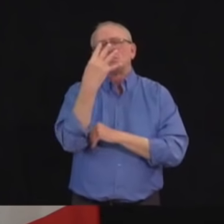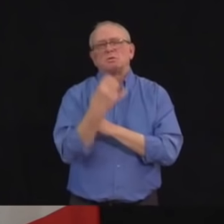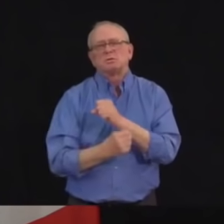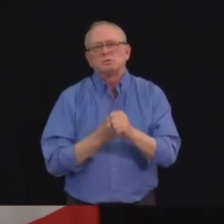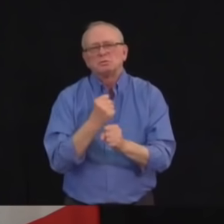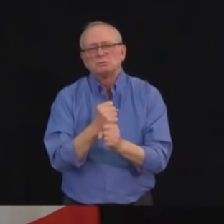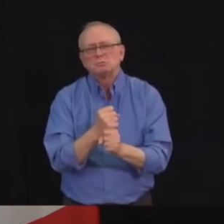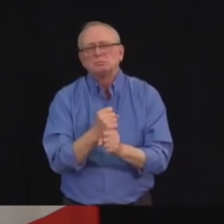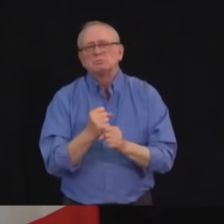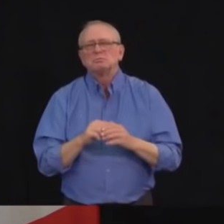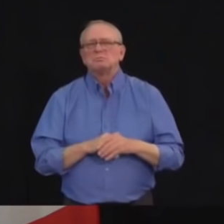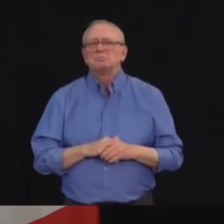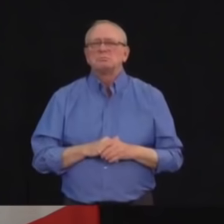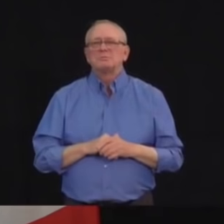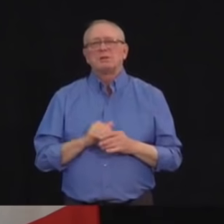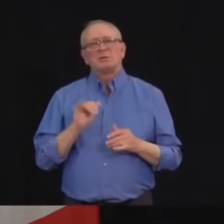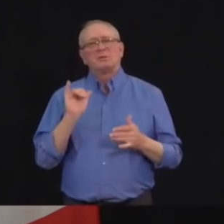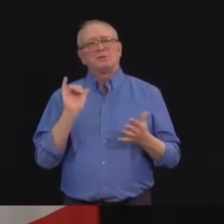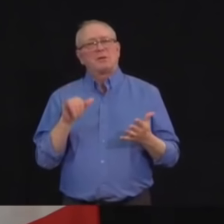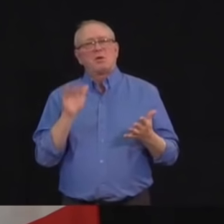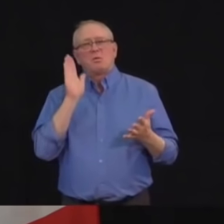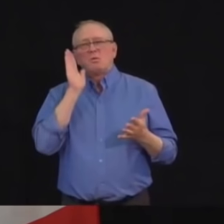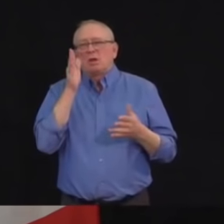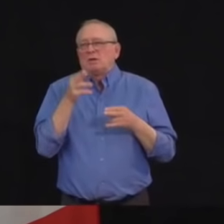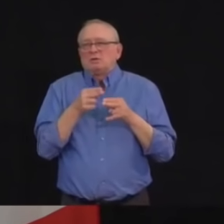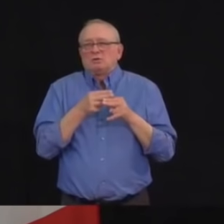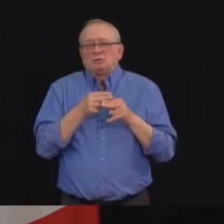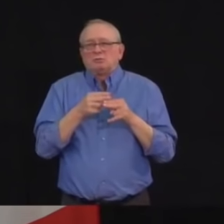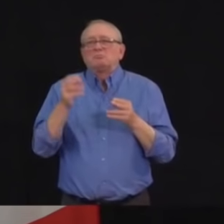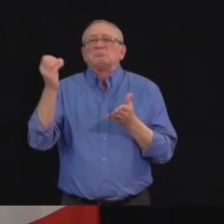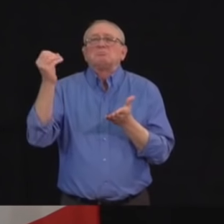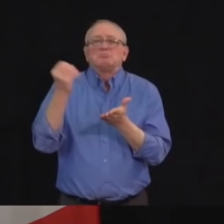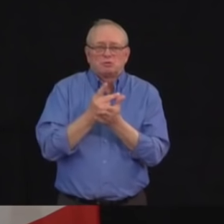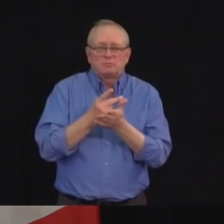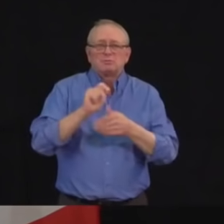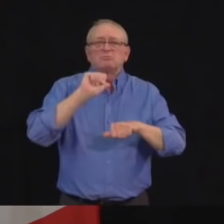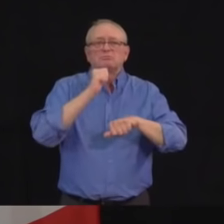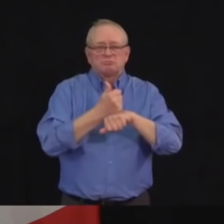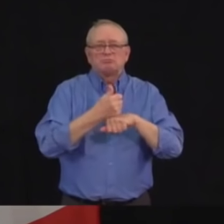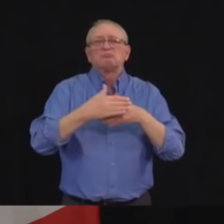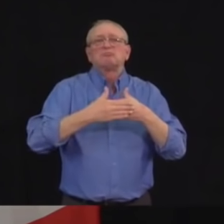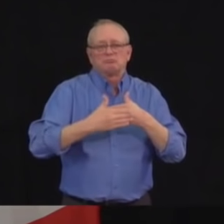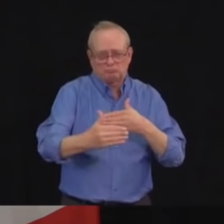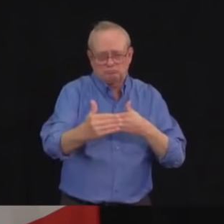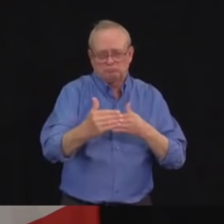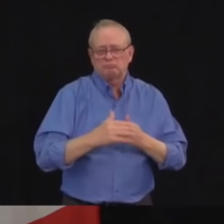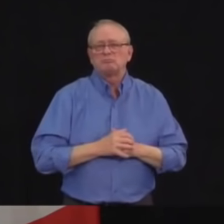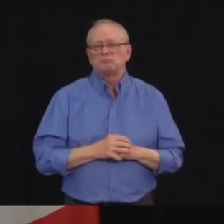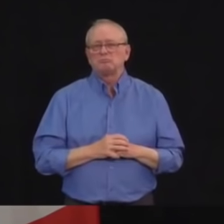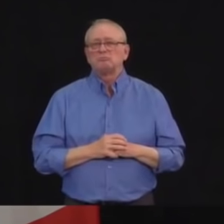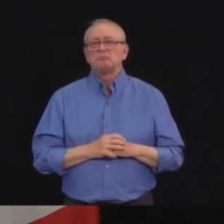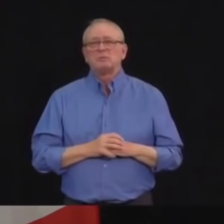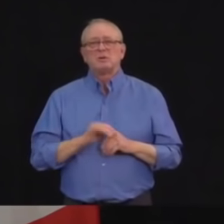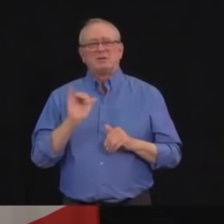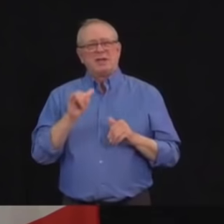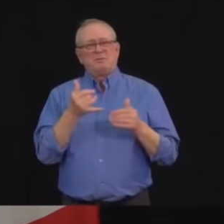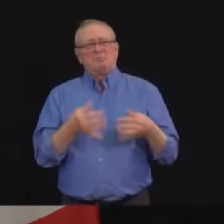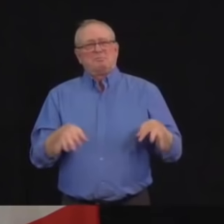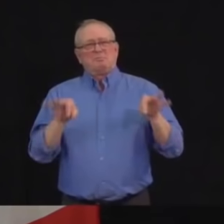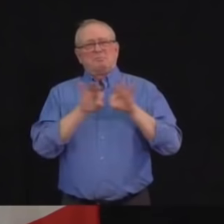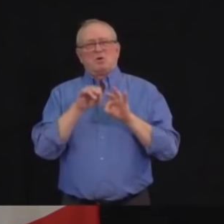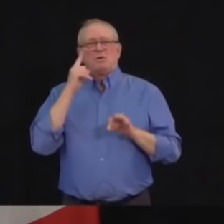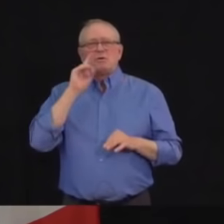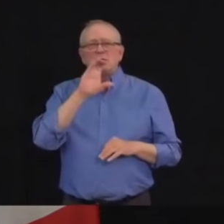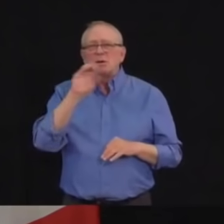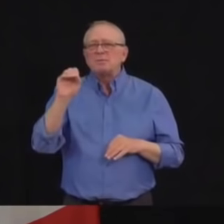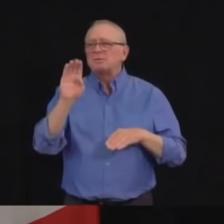gas sector financing will be finalized shortly. So this is also an important measure to provide for liquidity